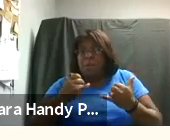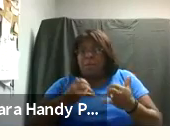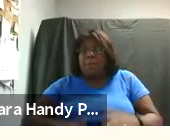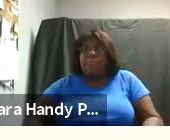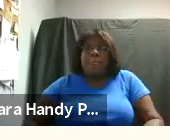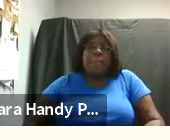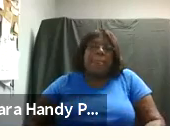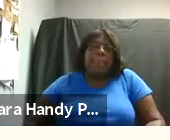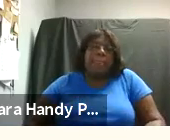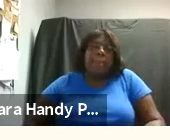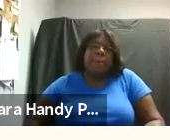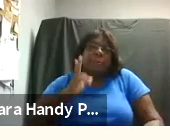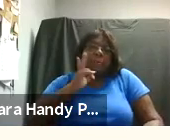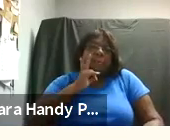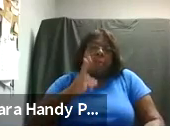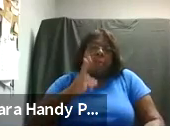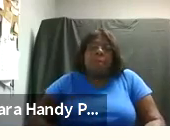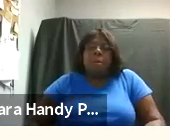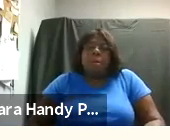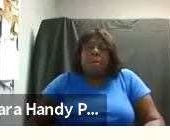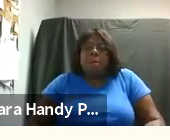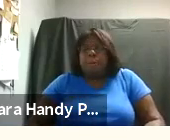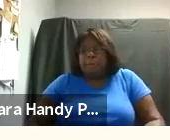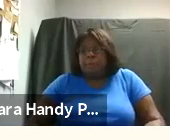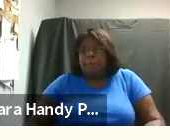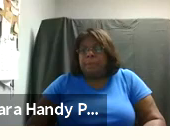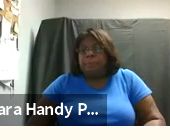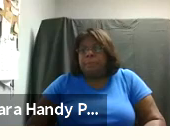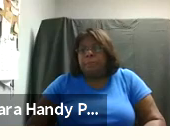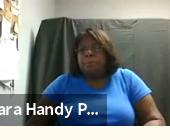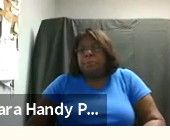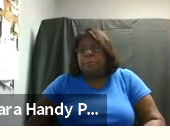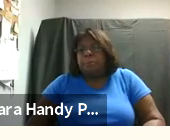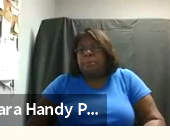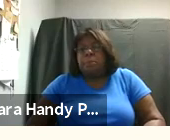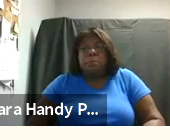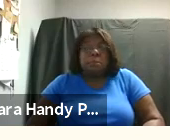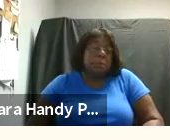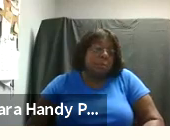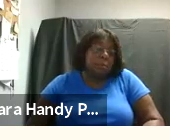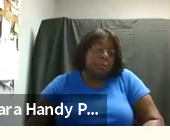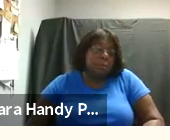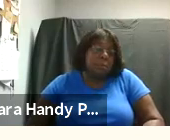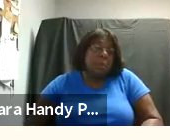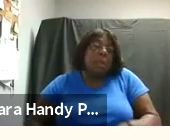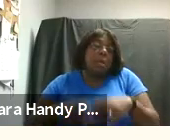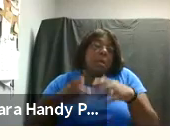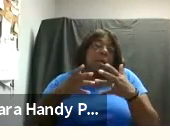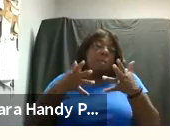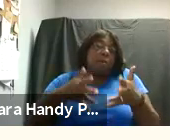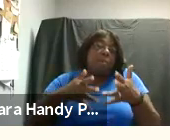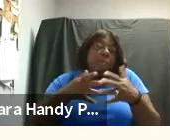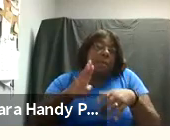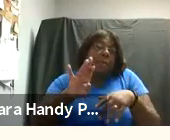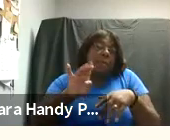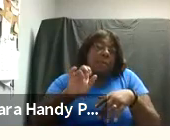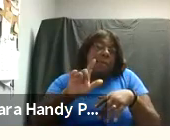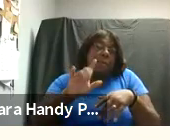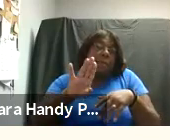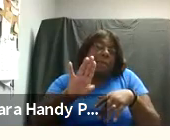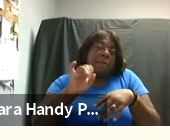on the screen. The agenda item of how to spend the The balance, no. Right. It's not an agenda